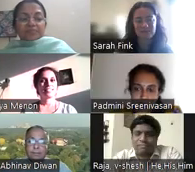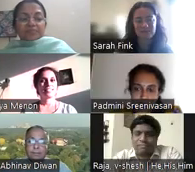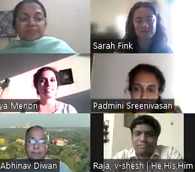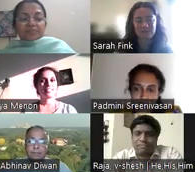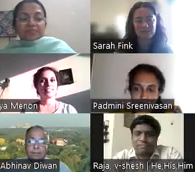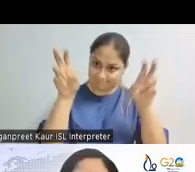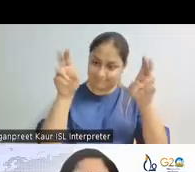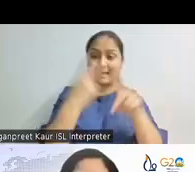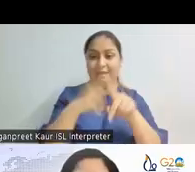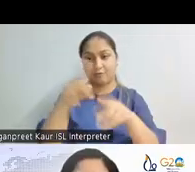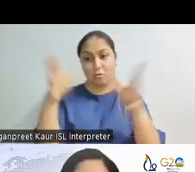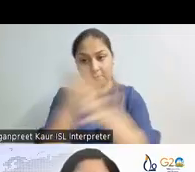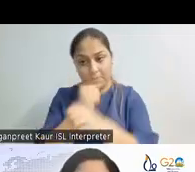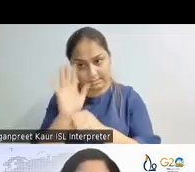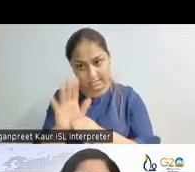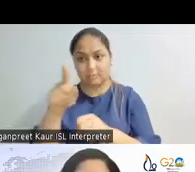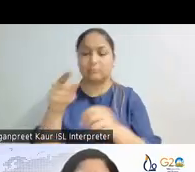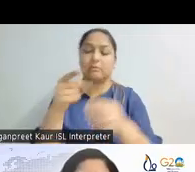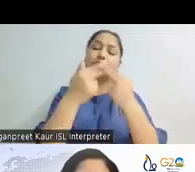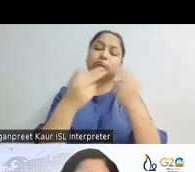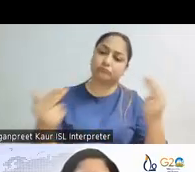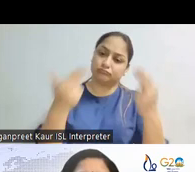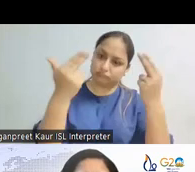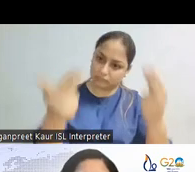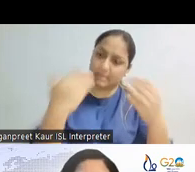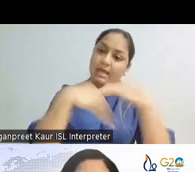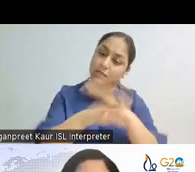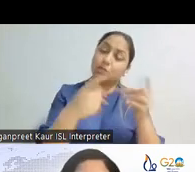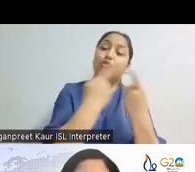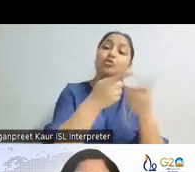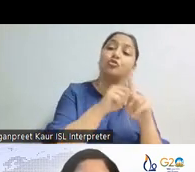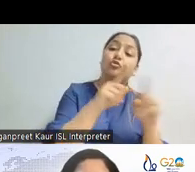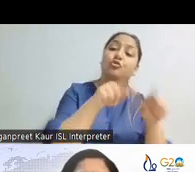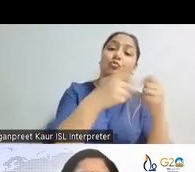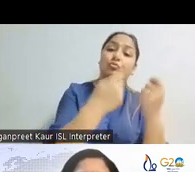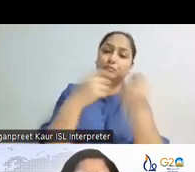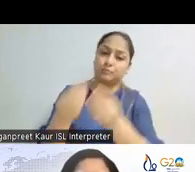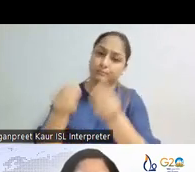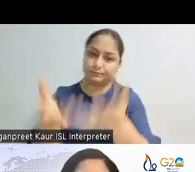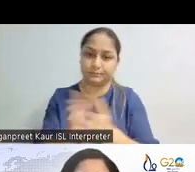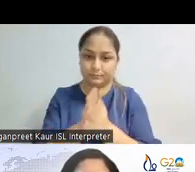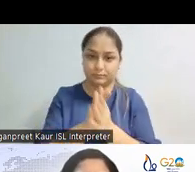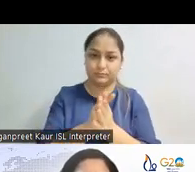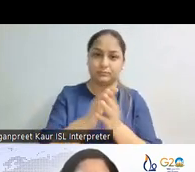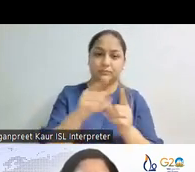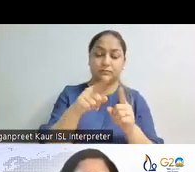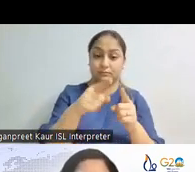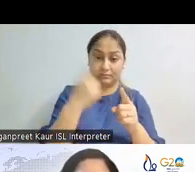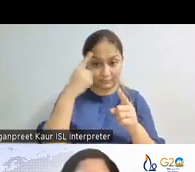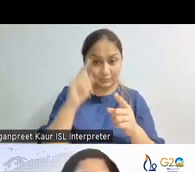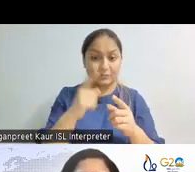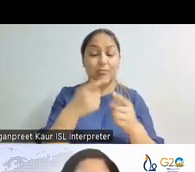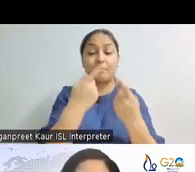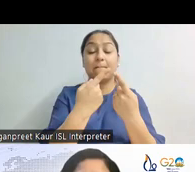if you have missed it, you will be briefed about it in the breakout rooms. For steering the breakout discussion